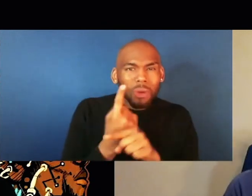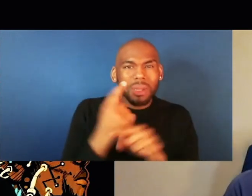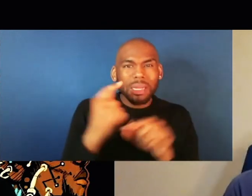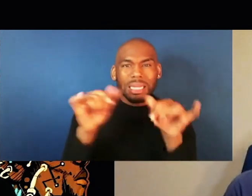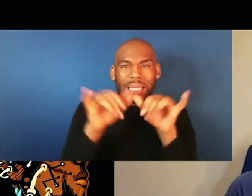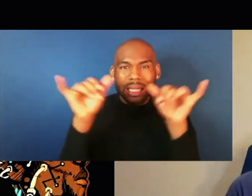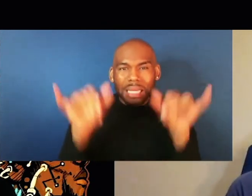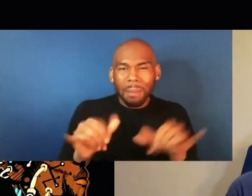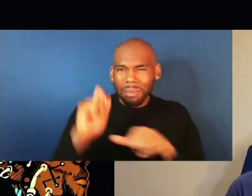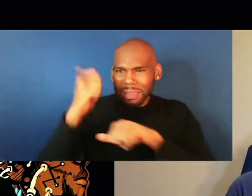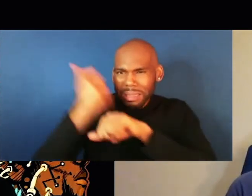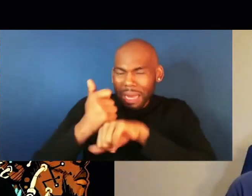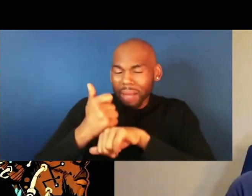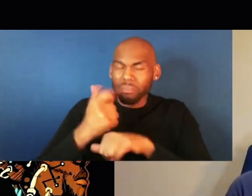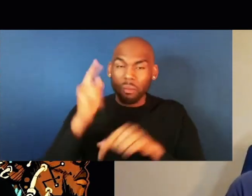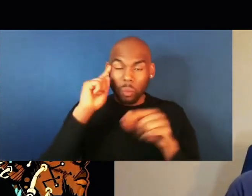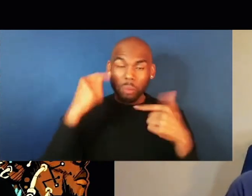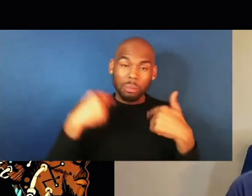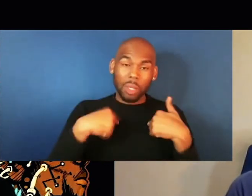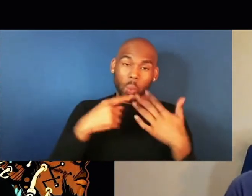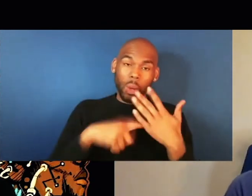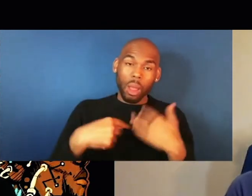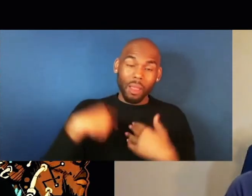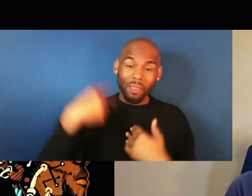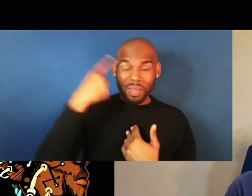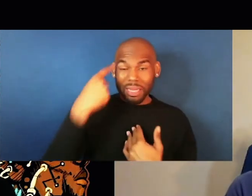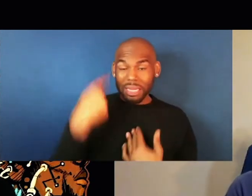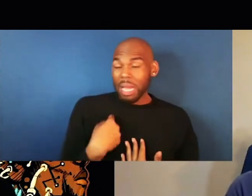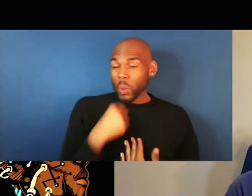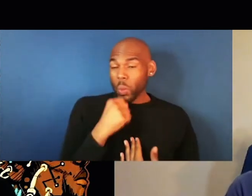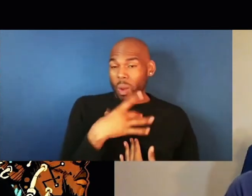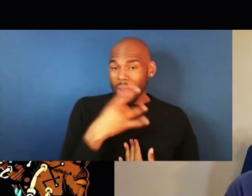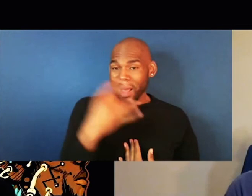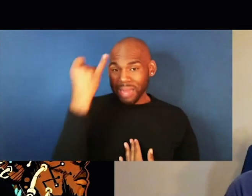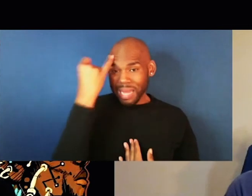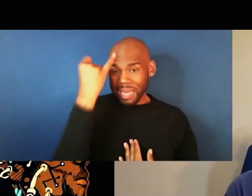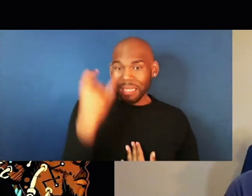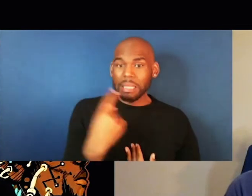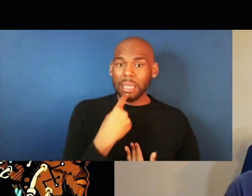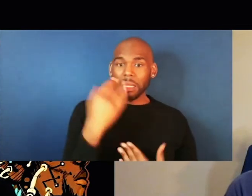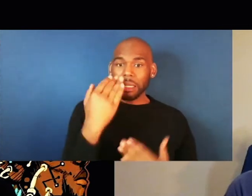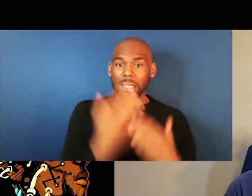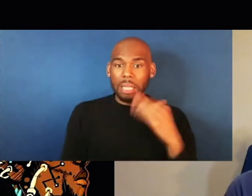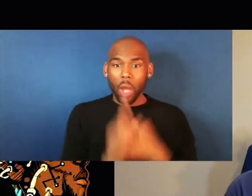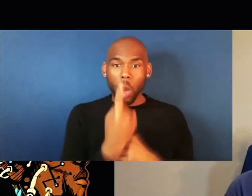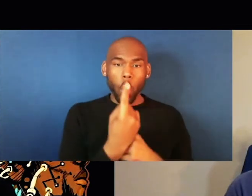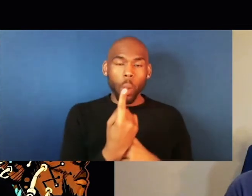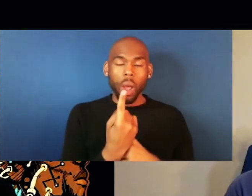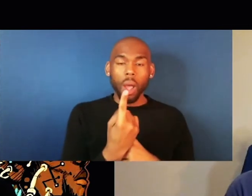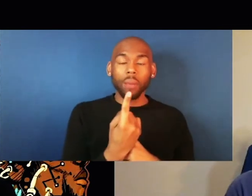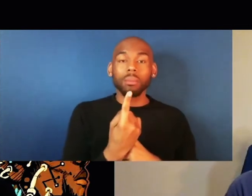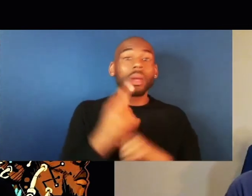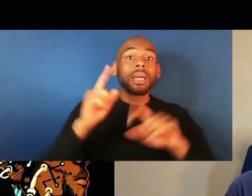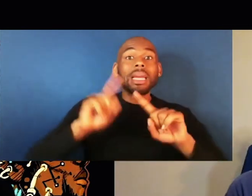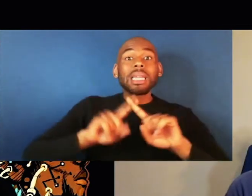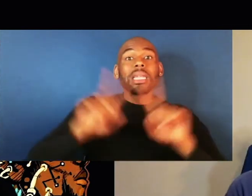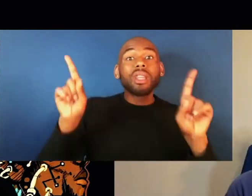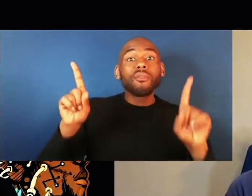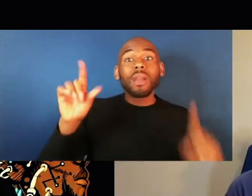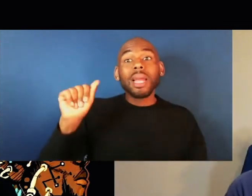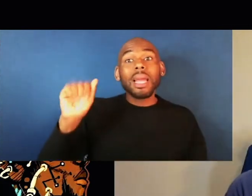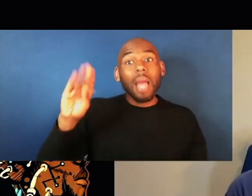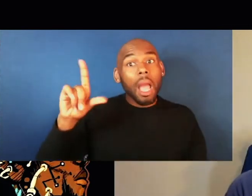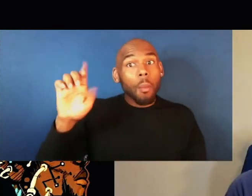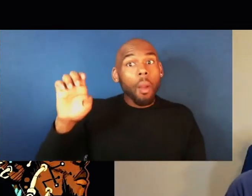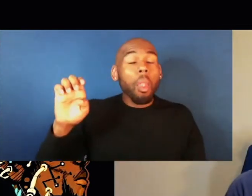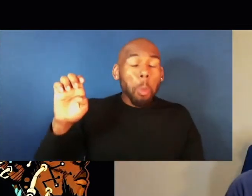the proper systems in place. You know, that's what I think, first of all, because I don't like the idea of saying that someone, I think differently